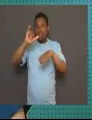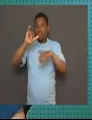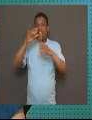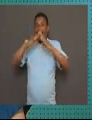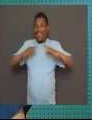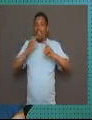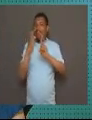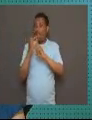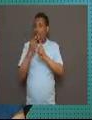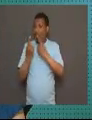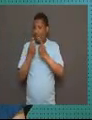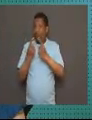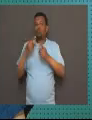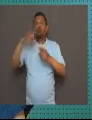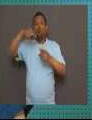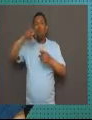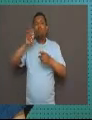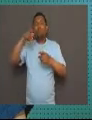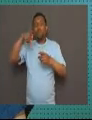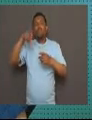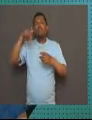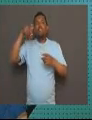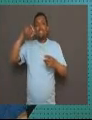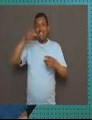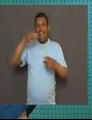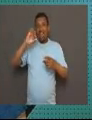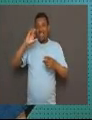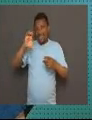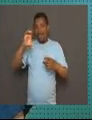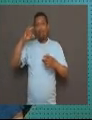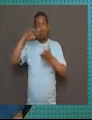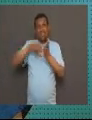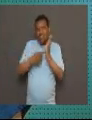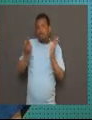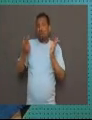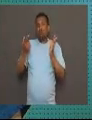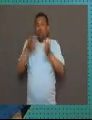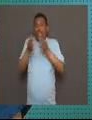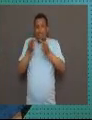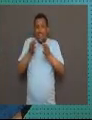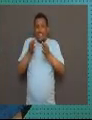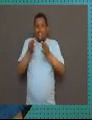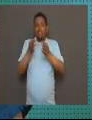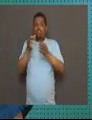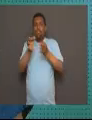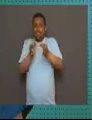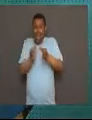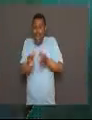You learned that topography means to explain or describe places.